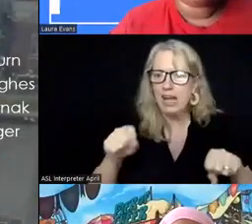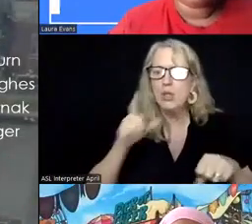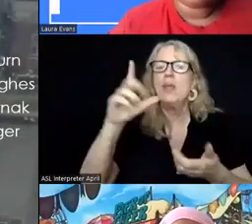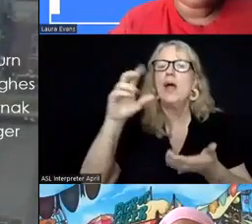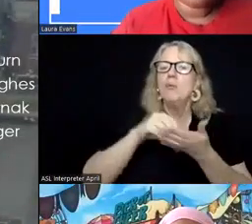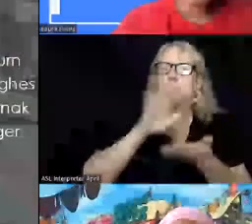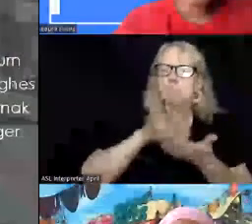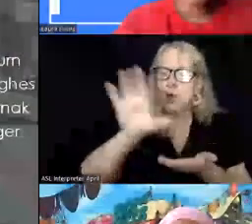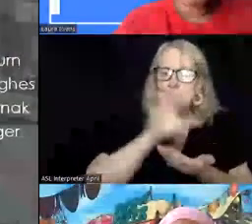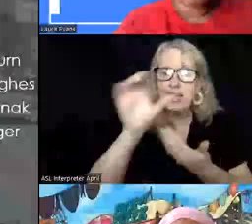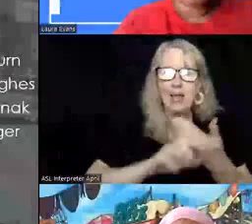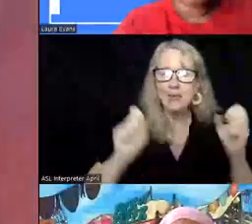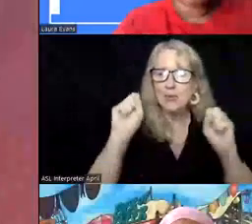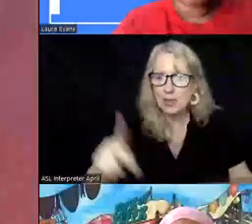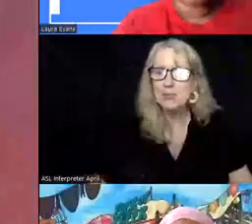calendar.